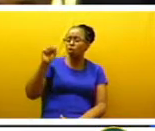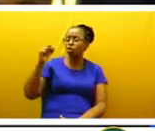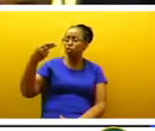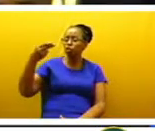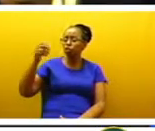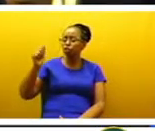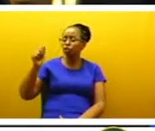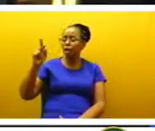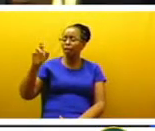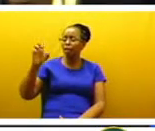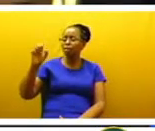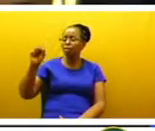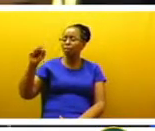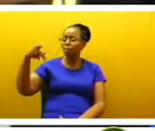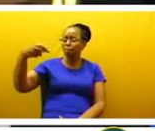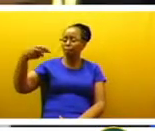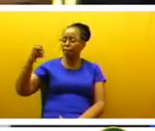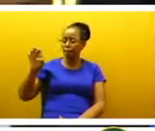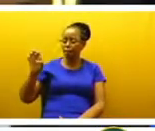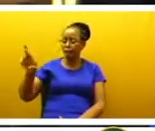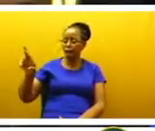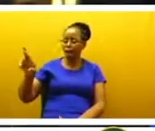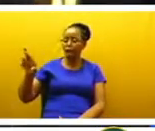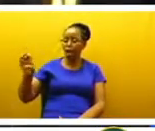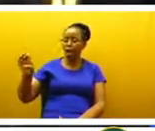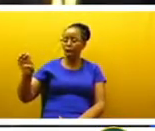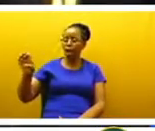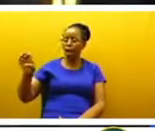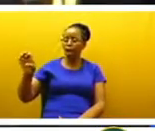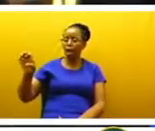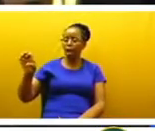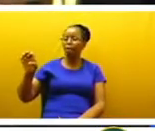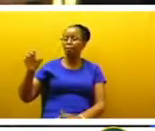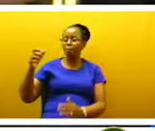Julius Caesar, Much Ado About Nothing.